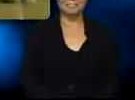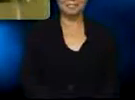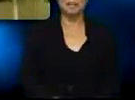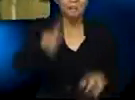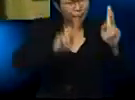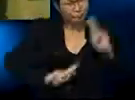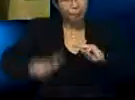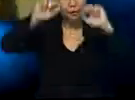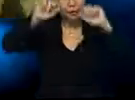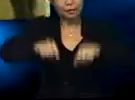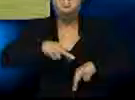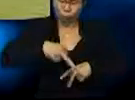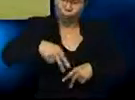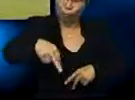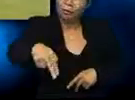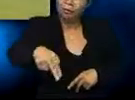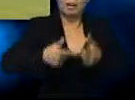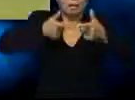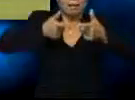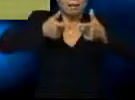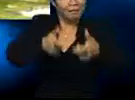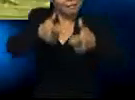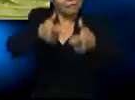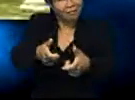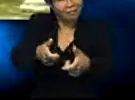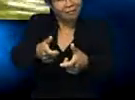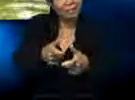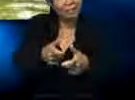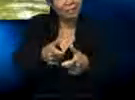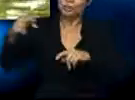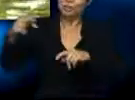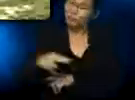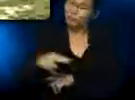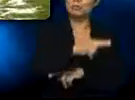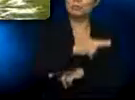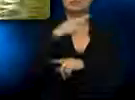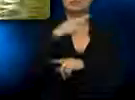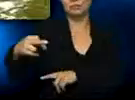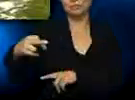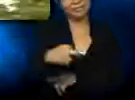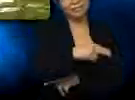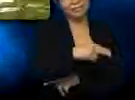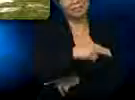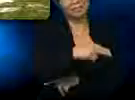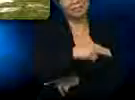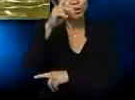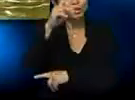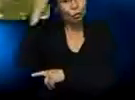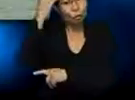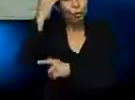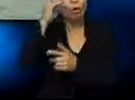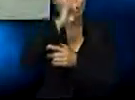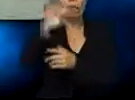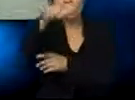People can walk, run, and swim. Do you know of other ways